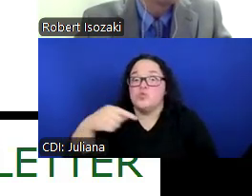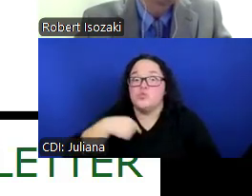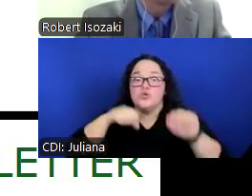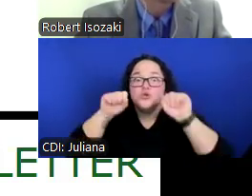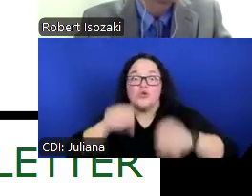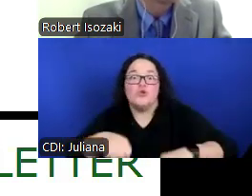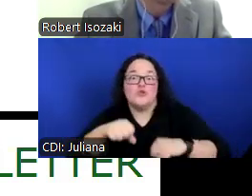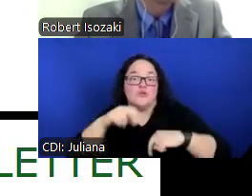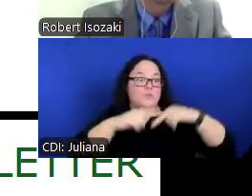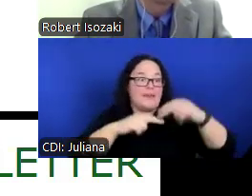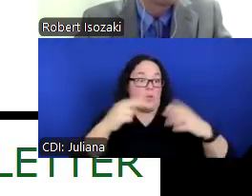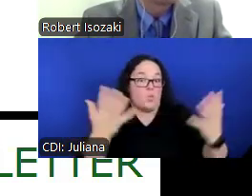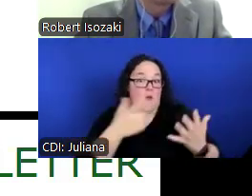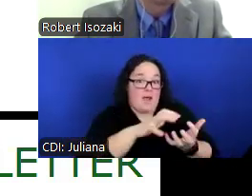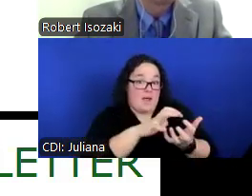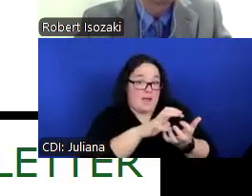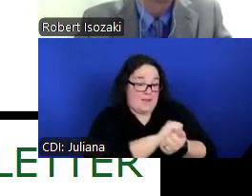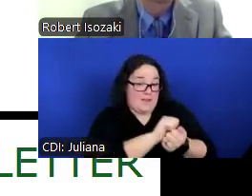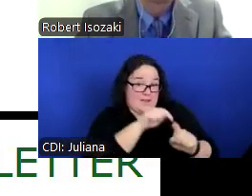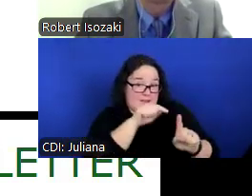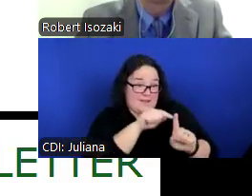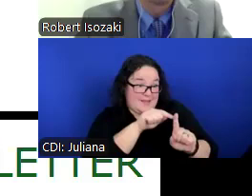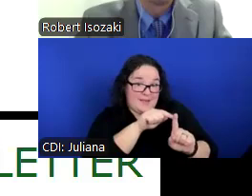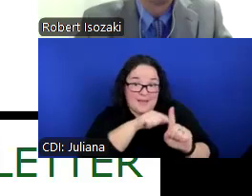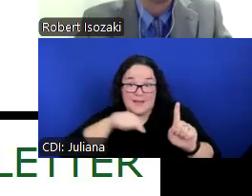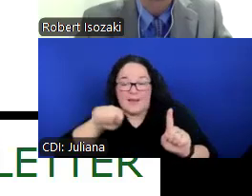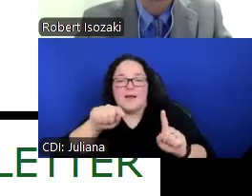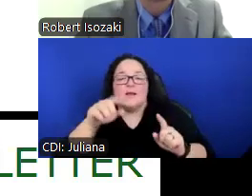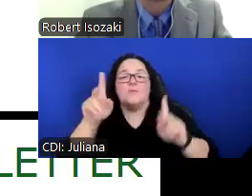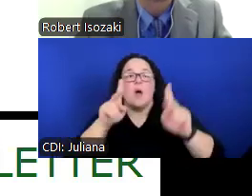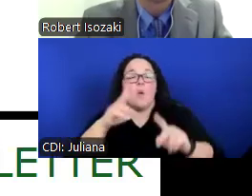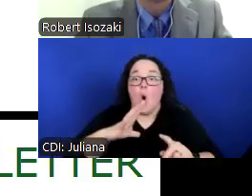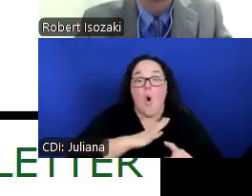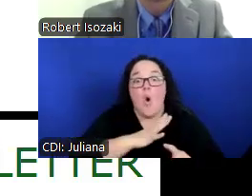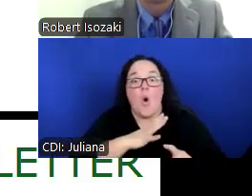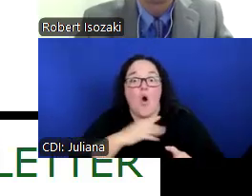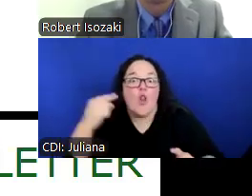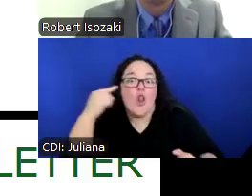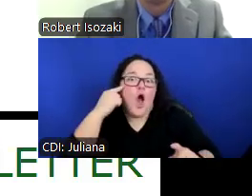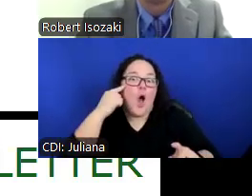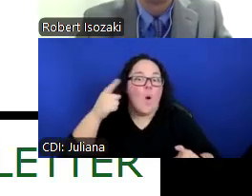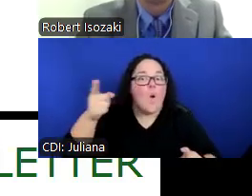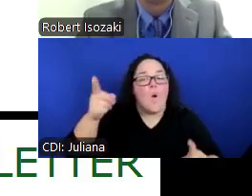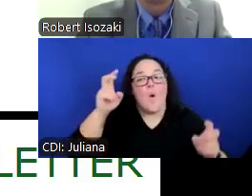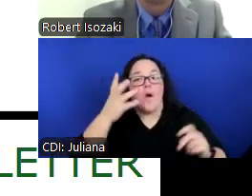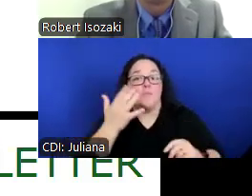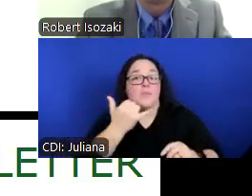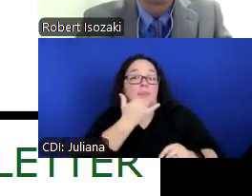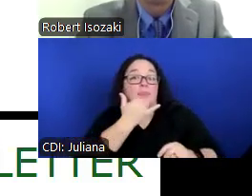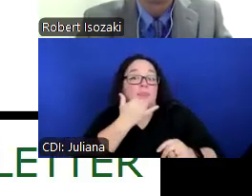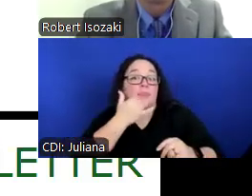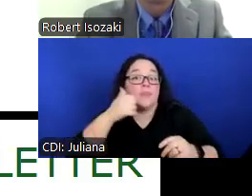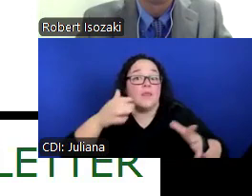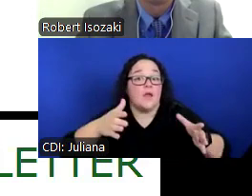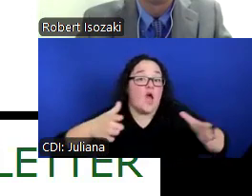may land some people in hot water if they were to interpret it that way. So the best way to describe it, as